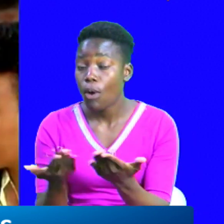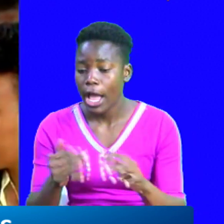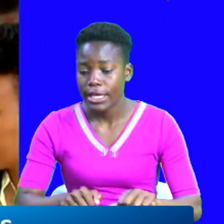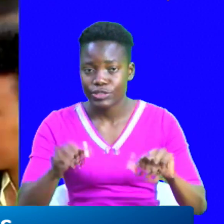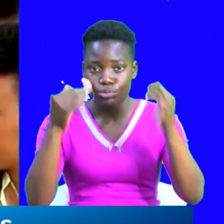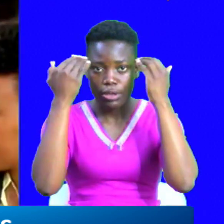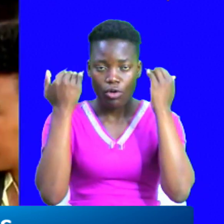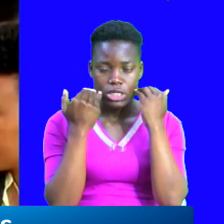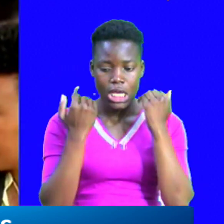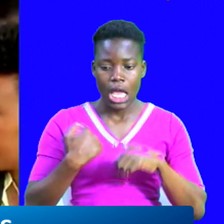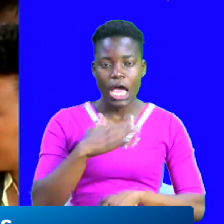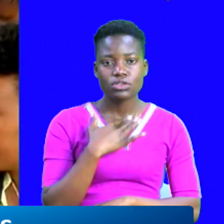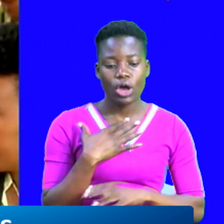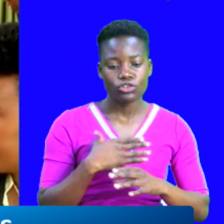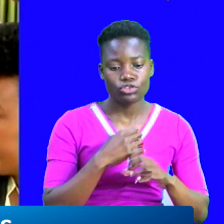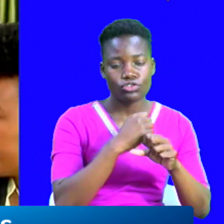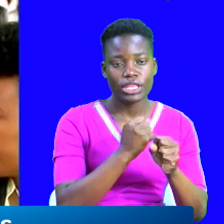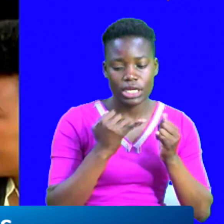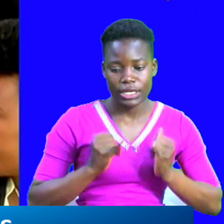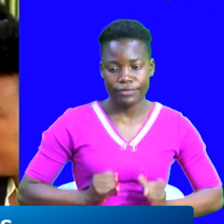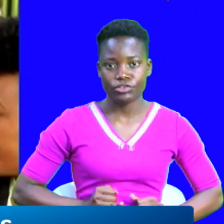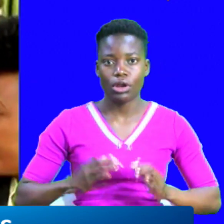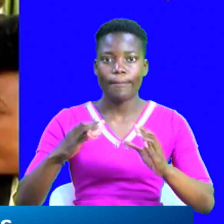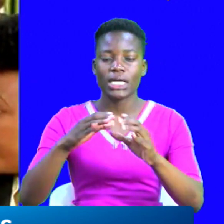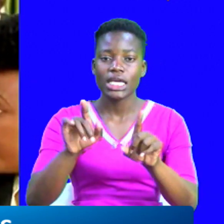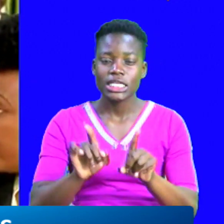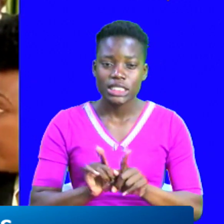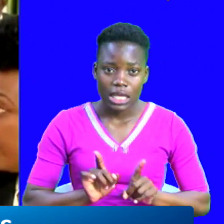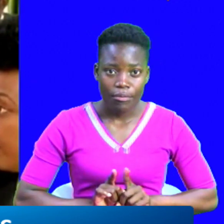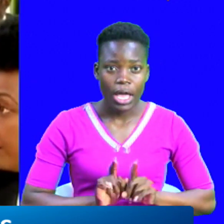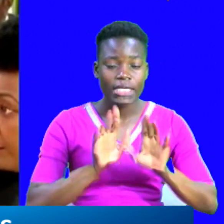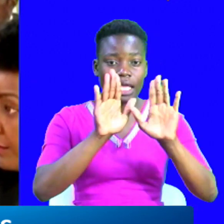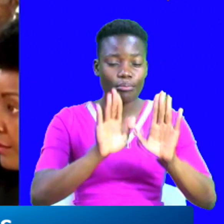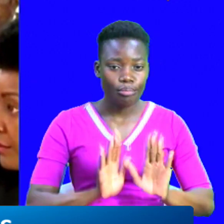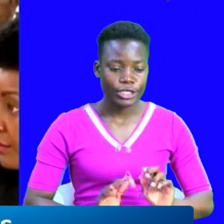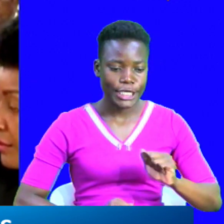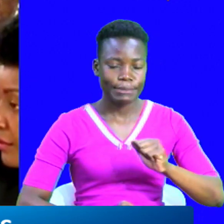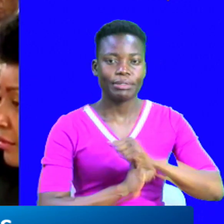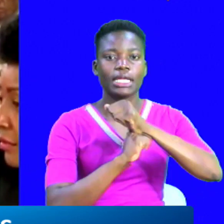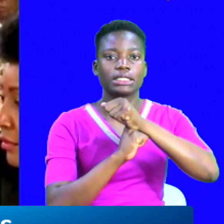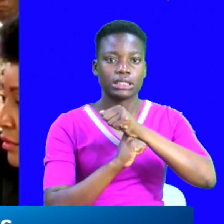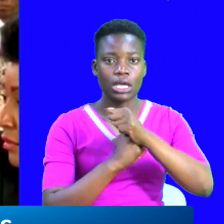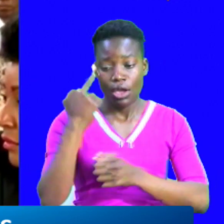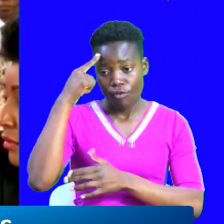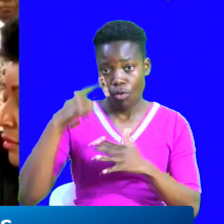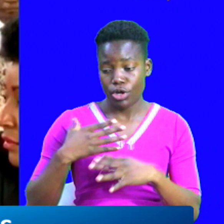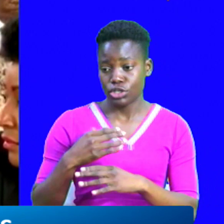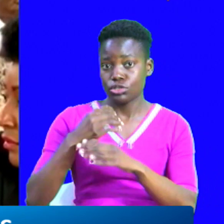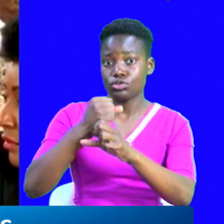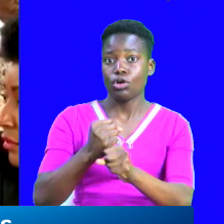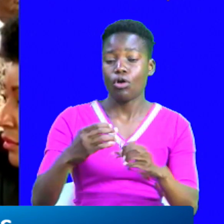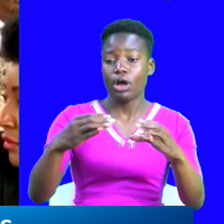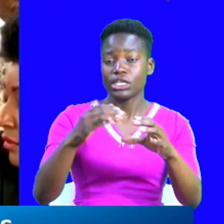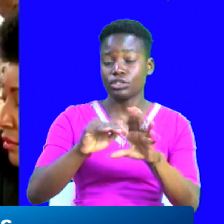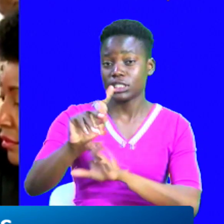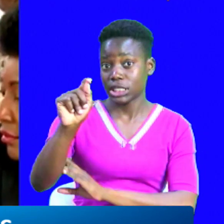We seek to strengthen individual parties as key pillars for strong coalitions in